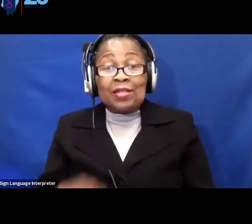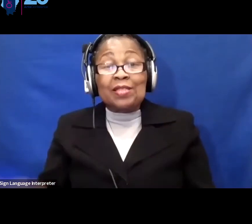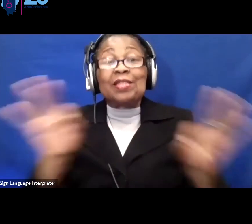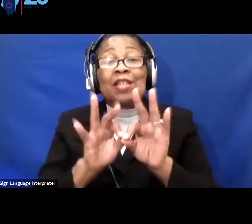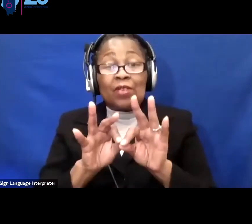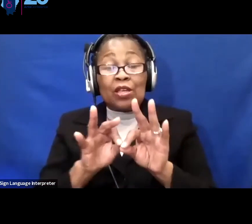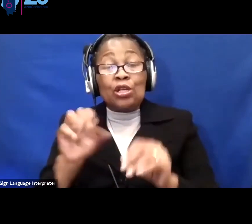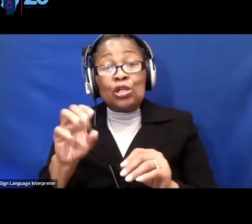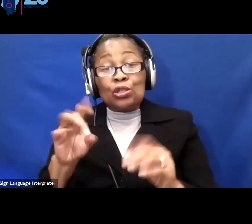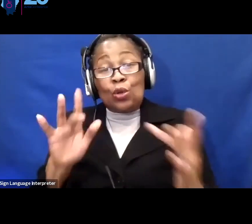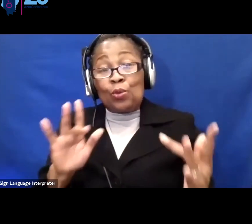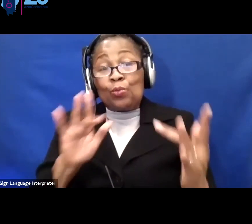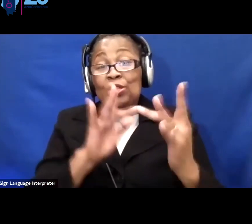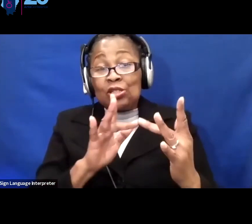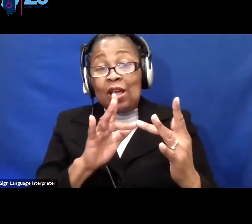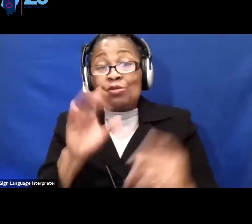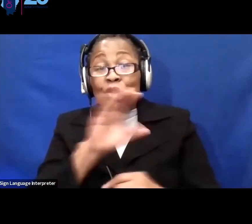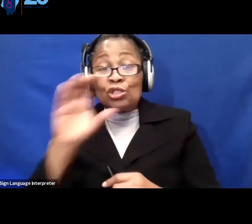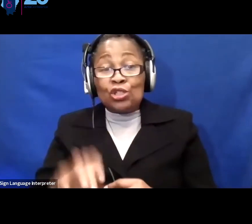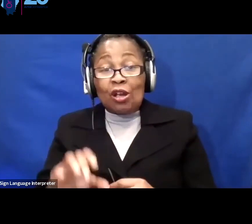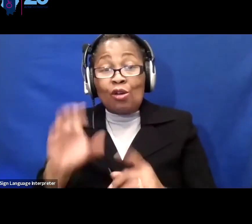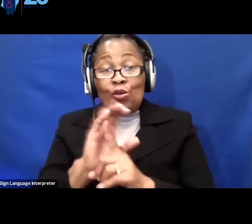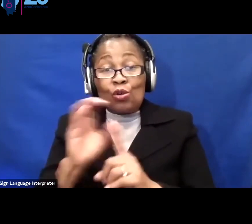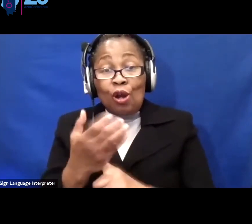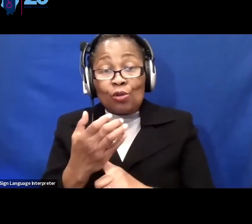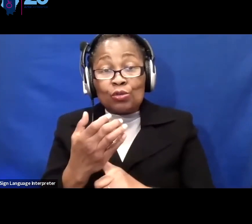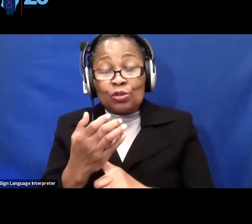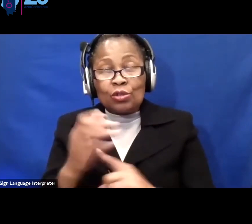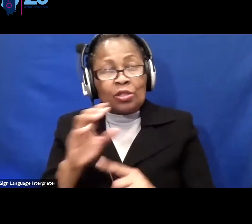to the Chicago Cultural